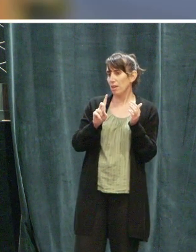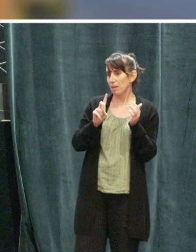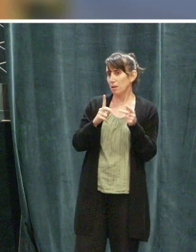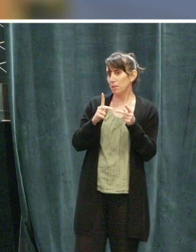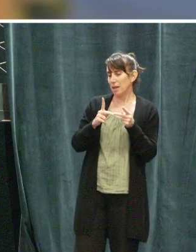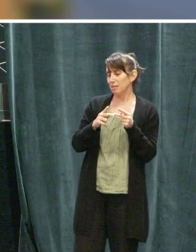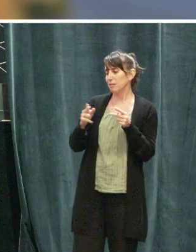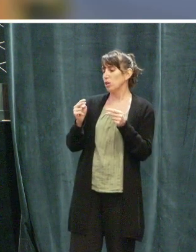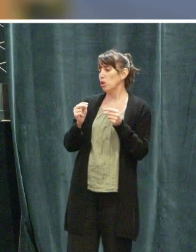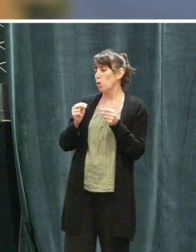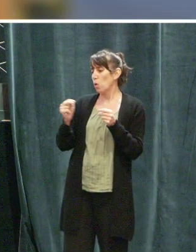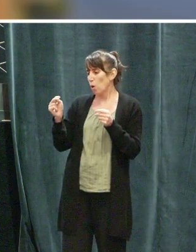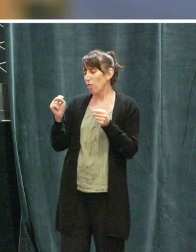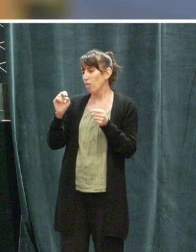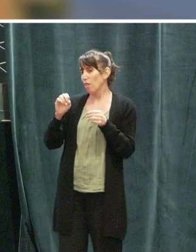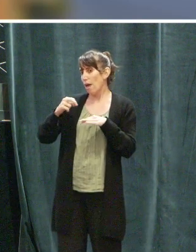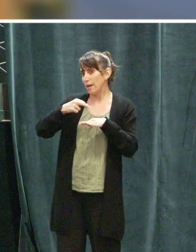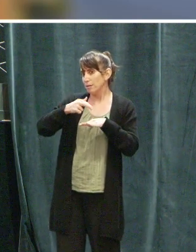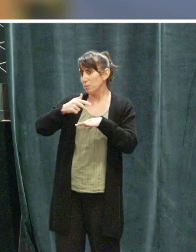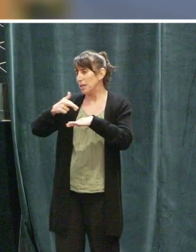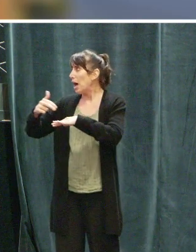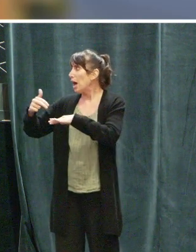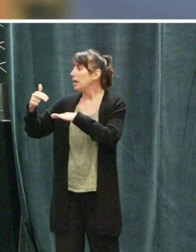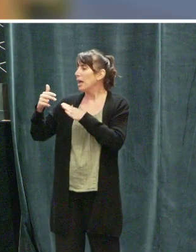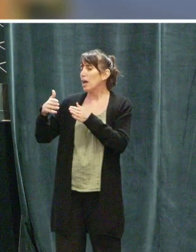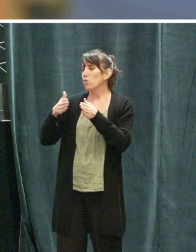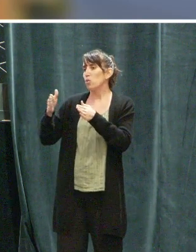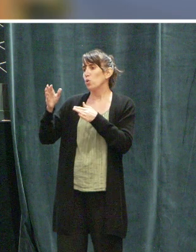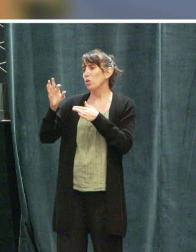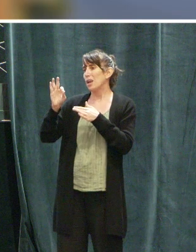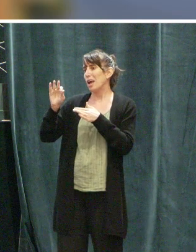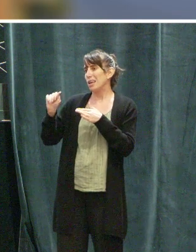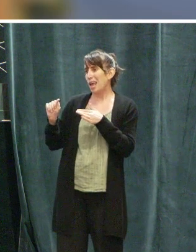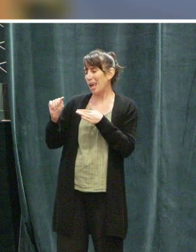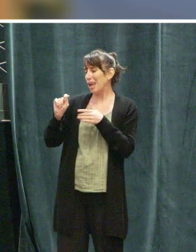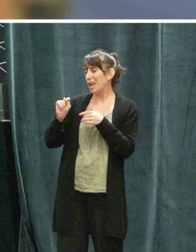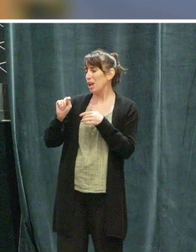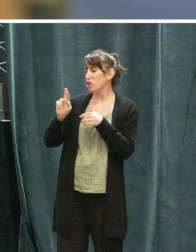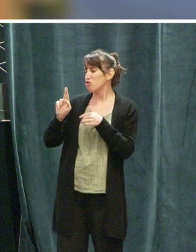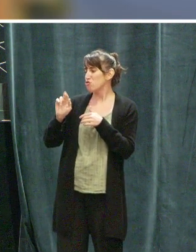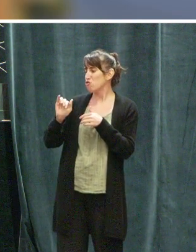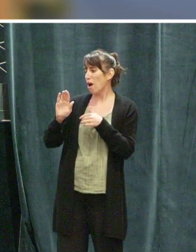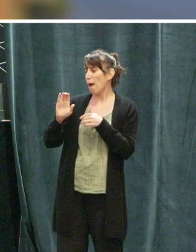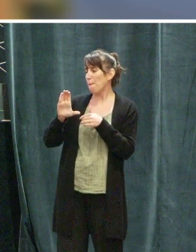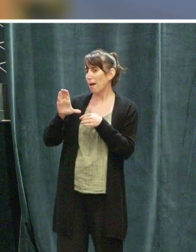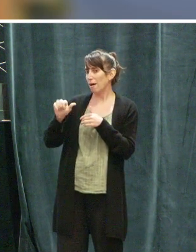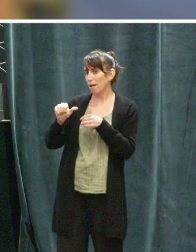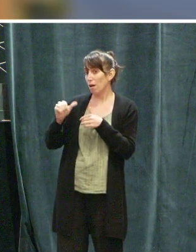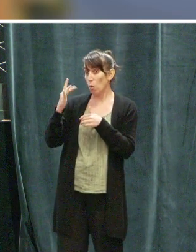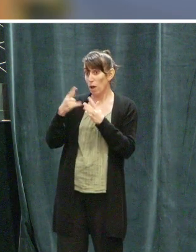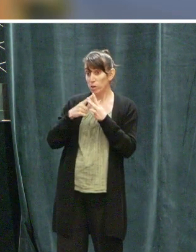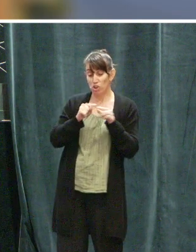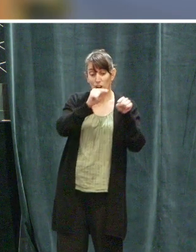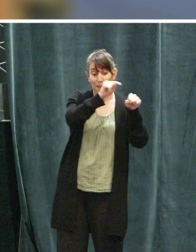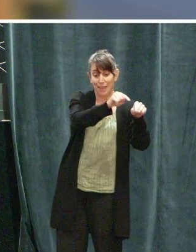Esplanade, and the Route 9A Tribeca area along North Moore. Why are we starting at these locations?